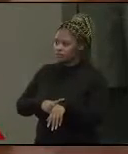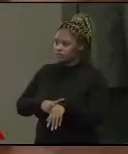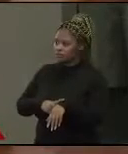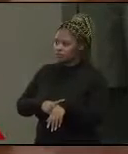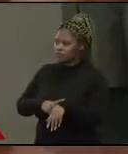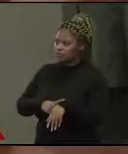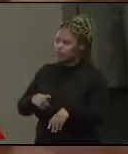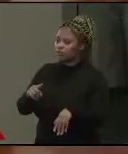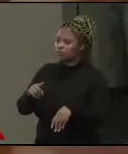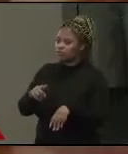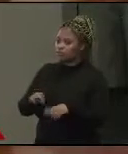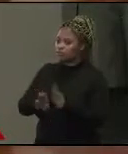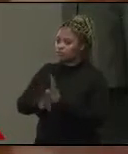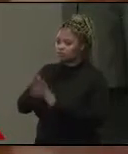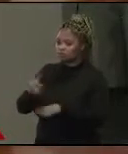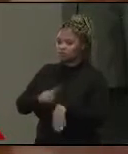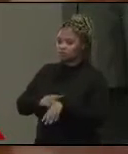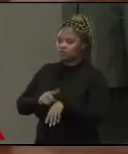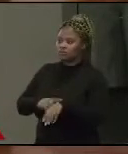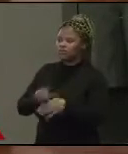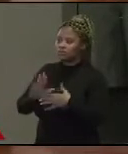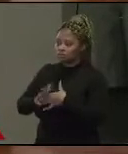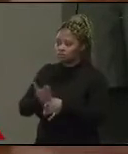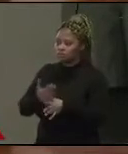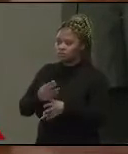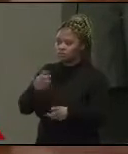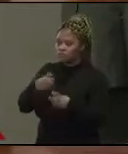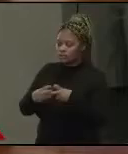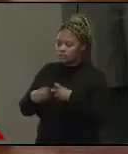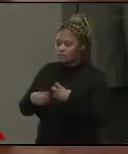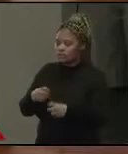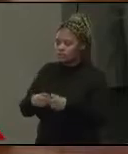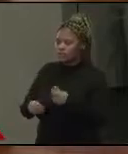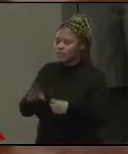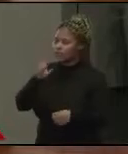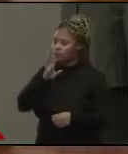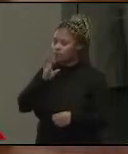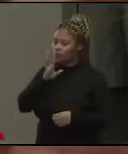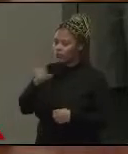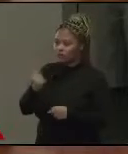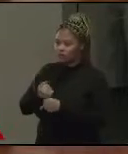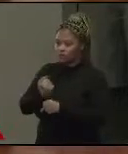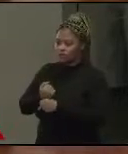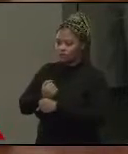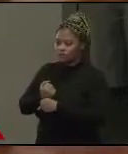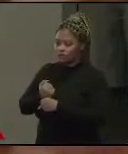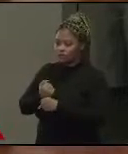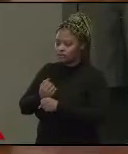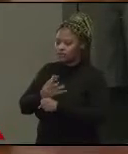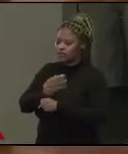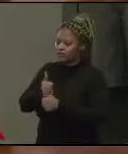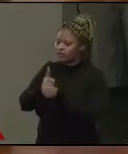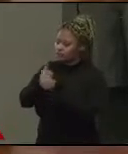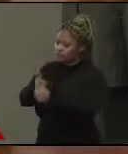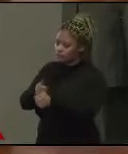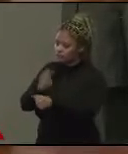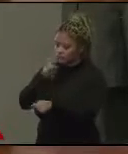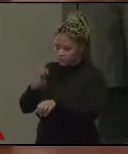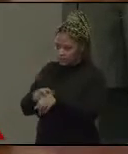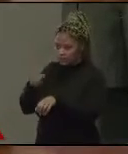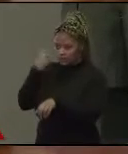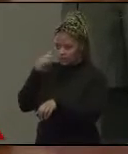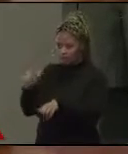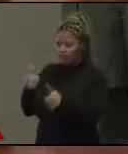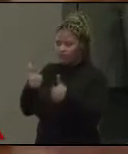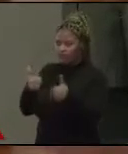unemployment, inequality, and poverty. It then follows the need for decent shelter, and social infrastructure will be on